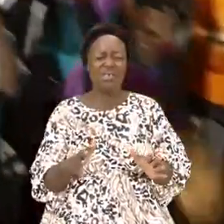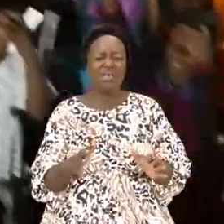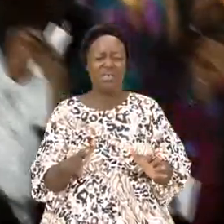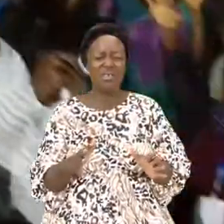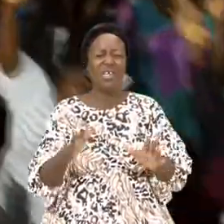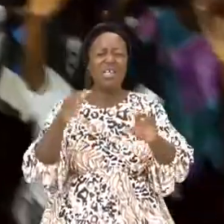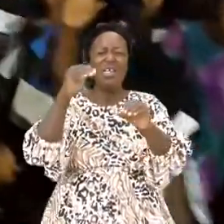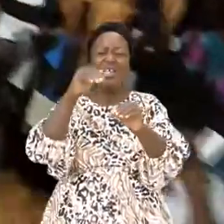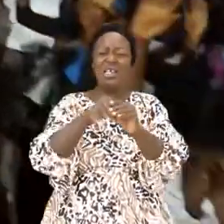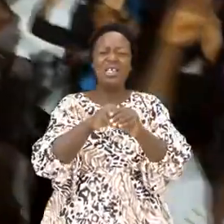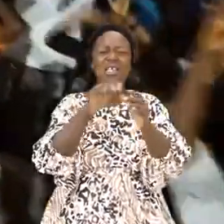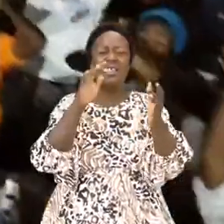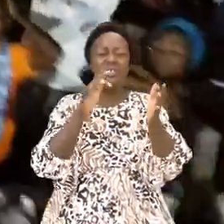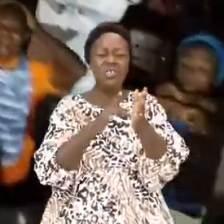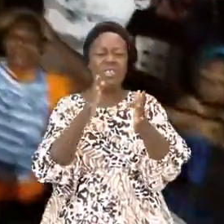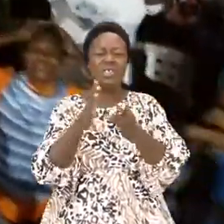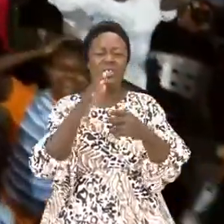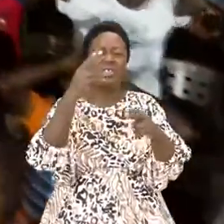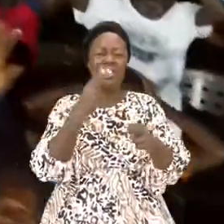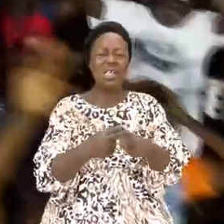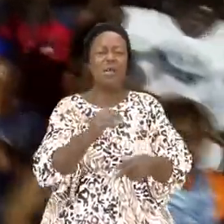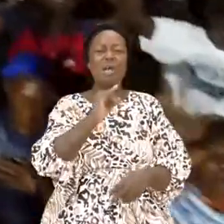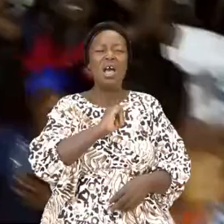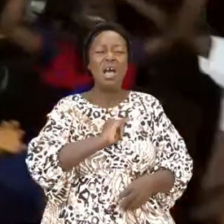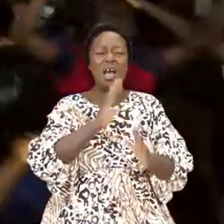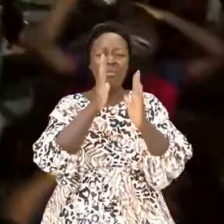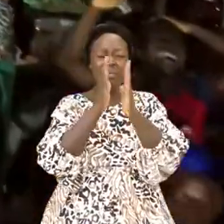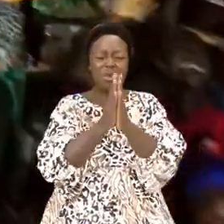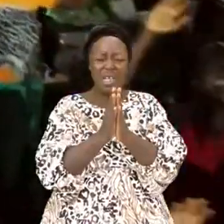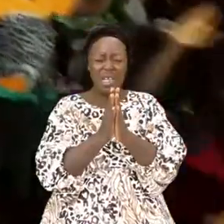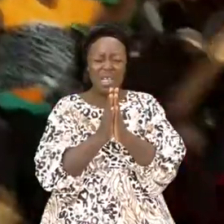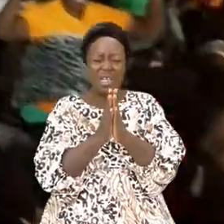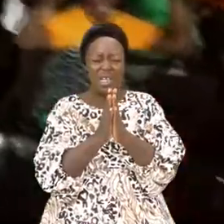In Jesus' name I pray.